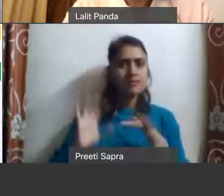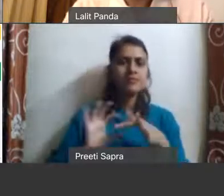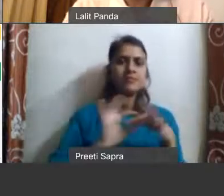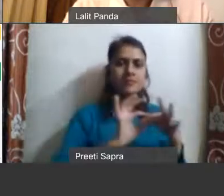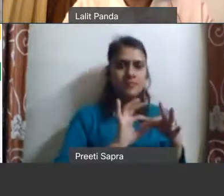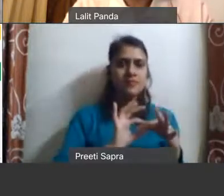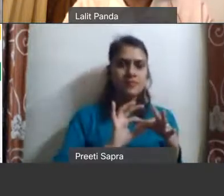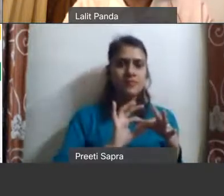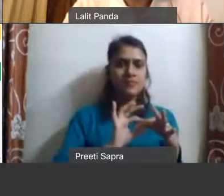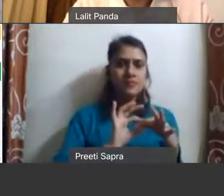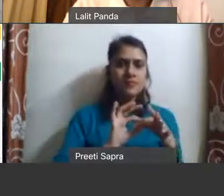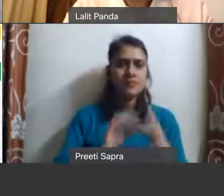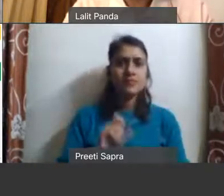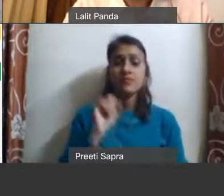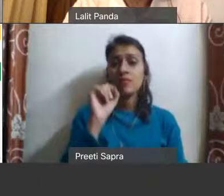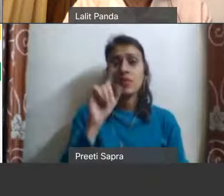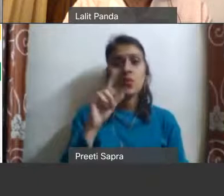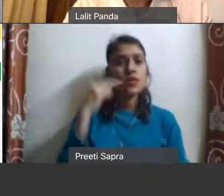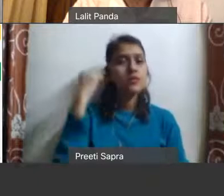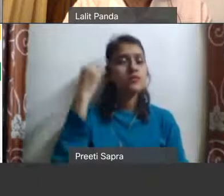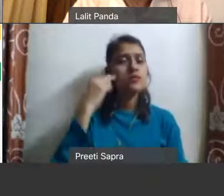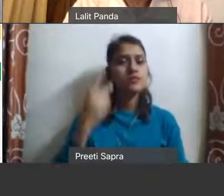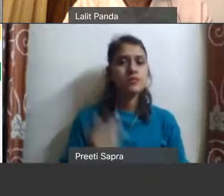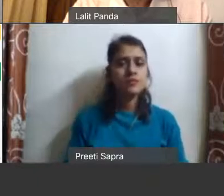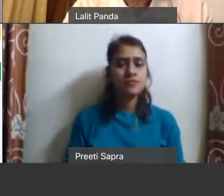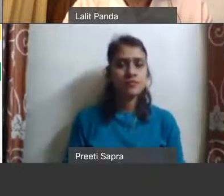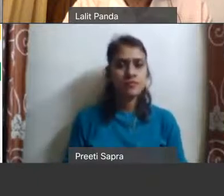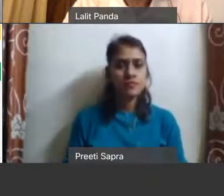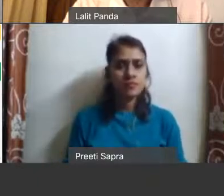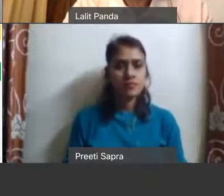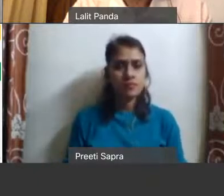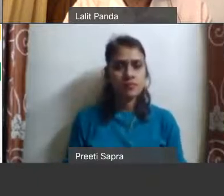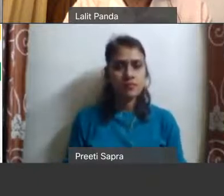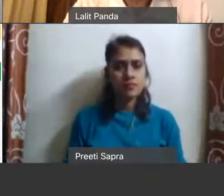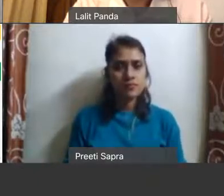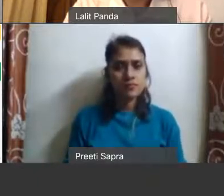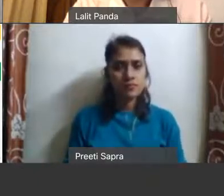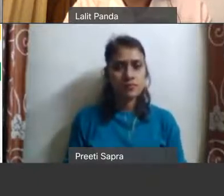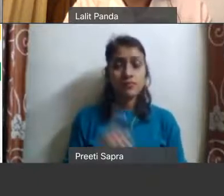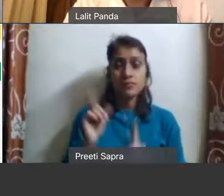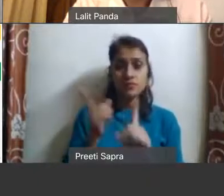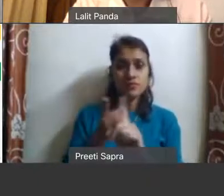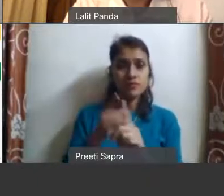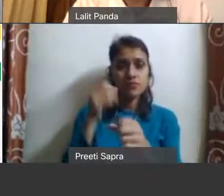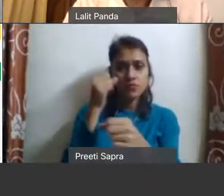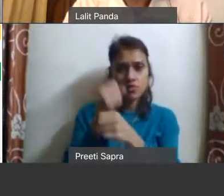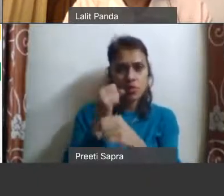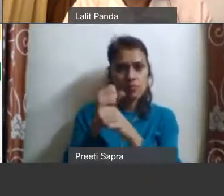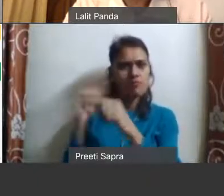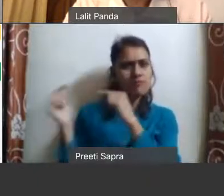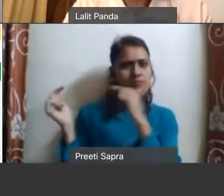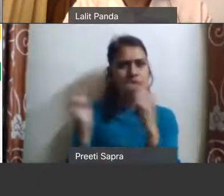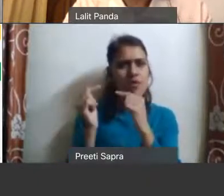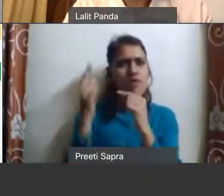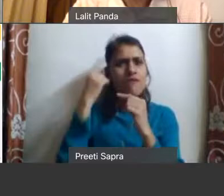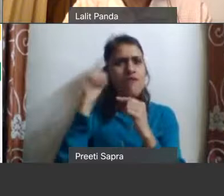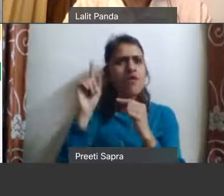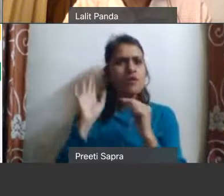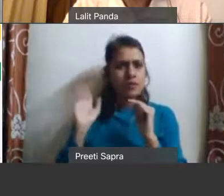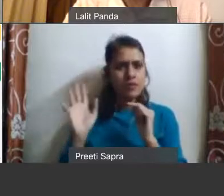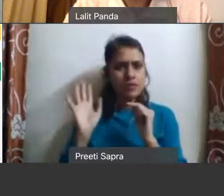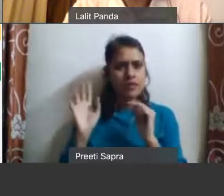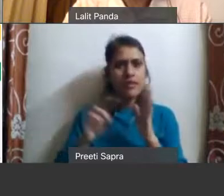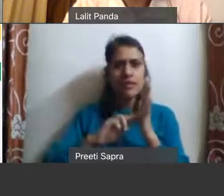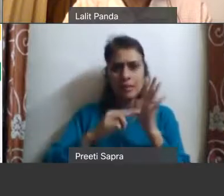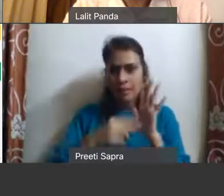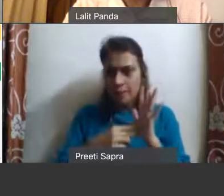reasons. The first reason is that in what appears to be the case is that the government is arguing not just that it